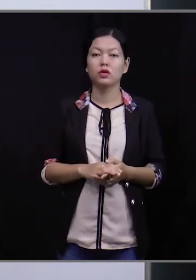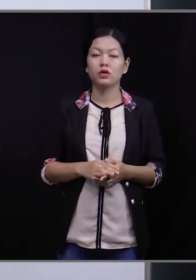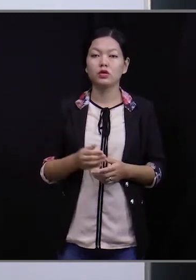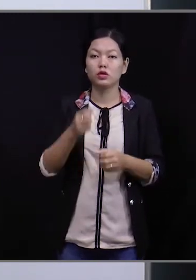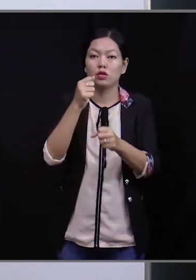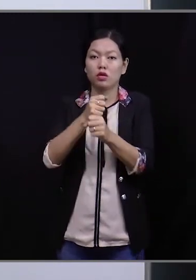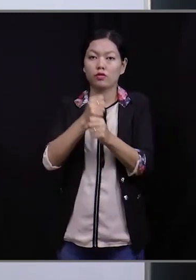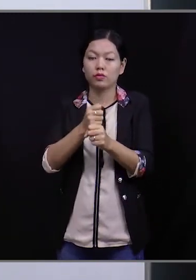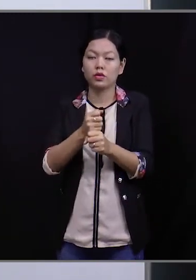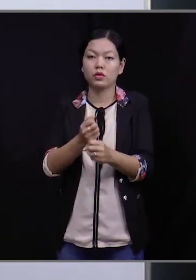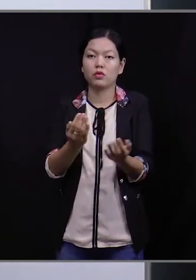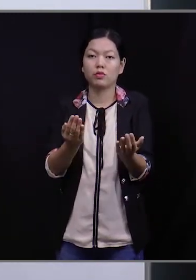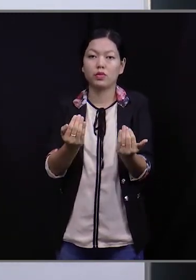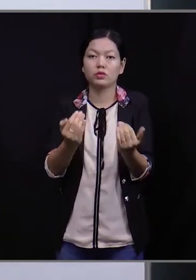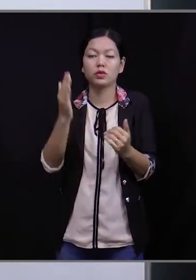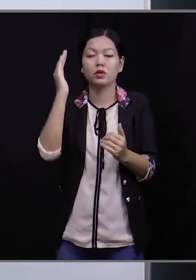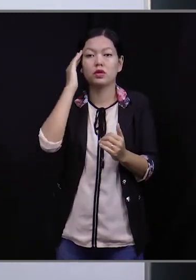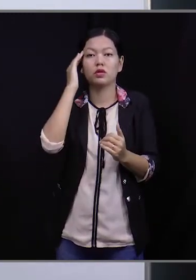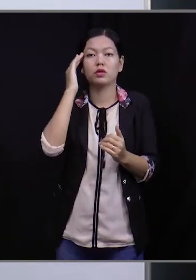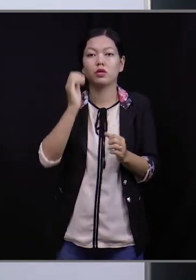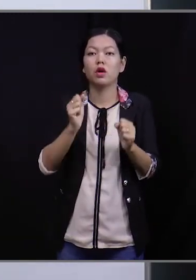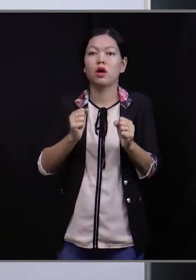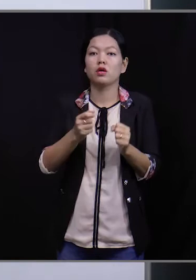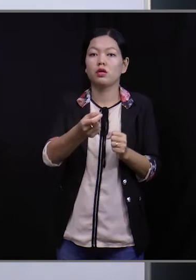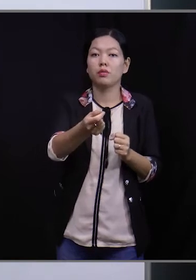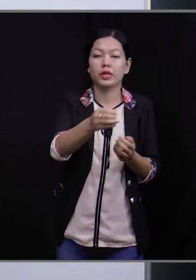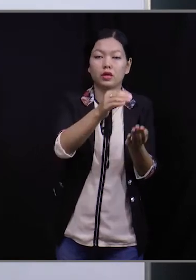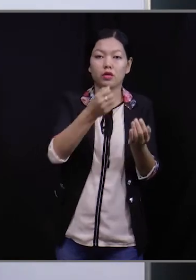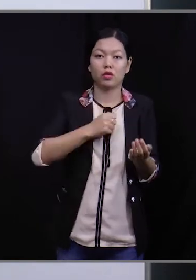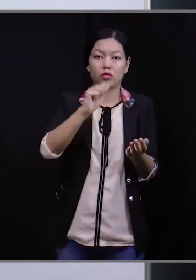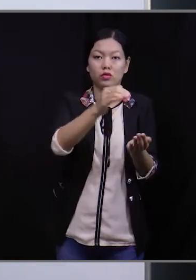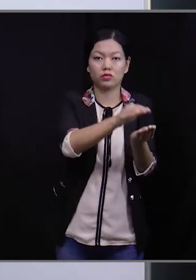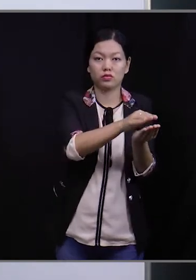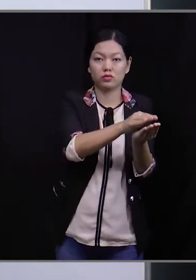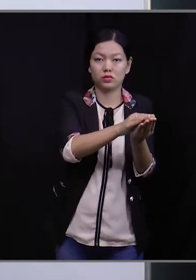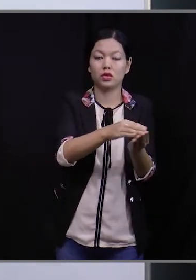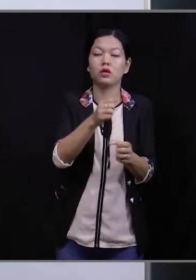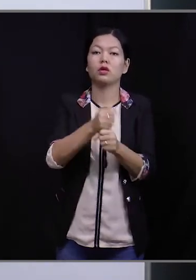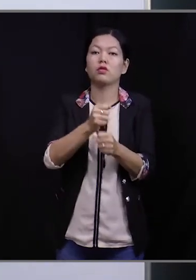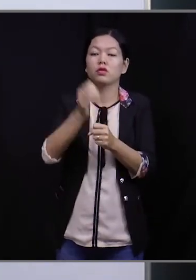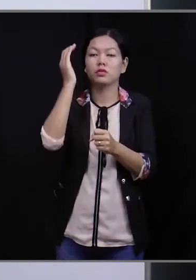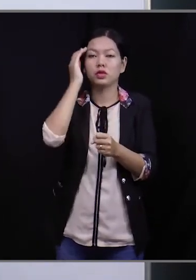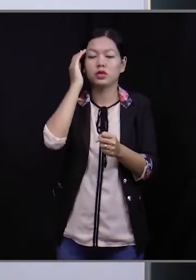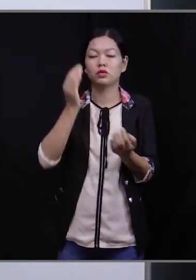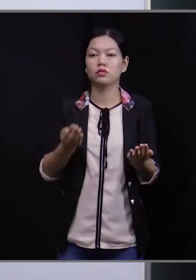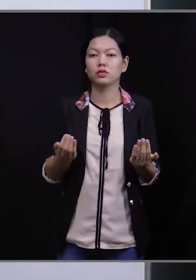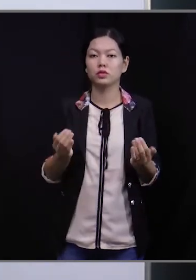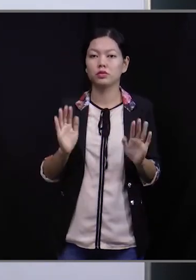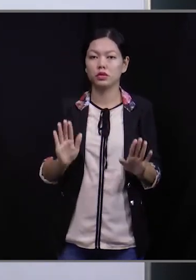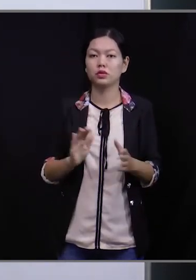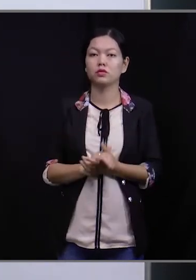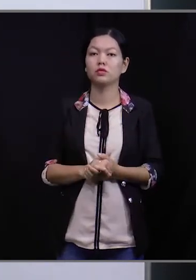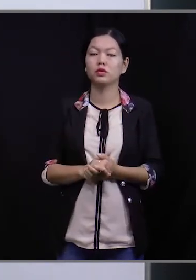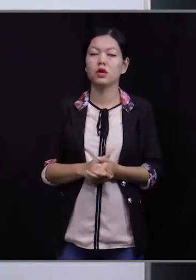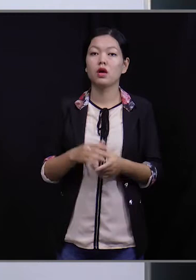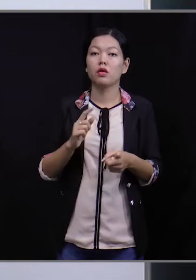control. How much money you are depositing in the commercial banks, they can also, you know, control that. And how much the commercial banks can